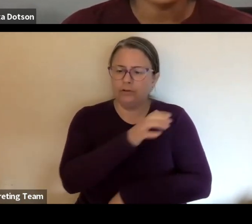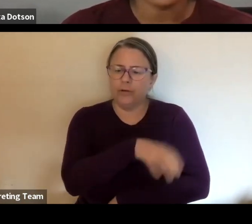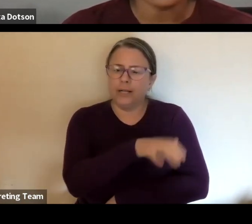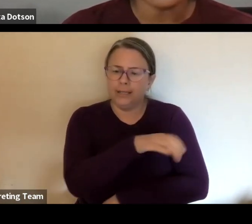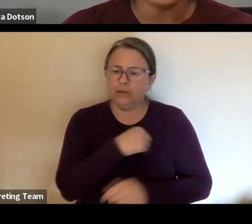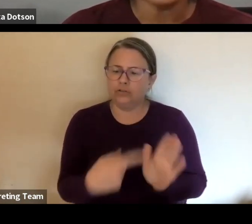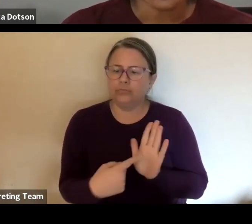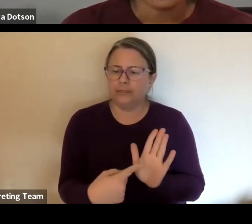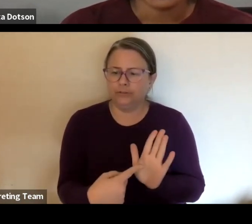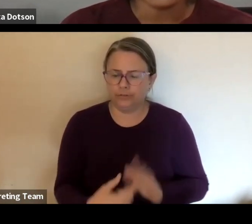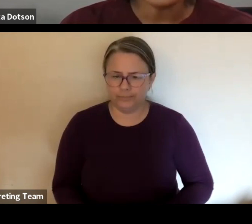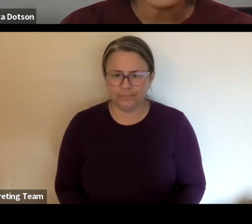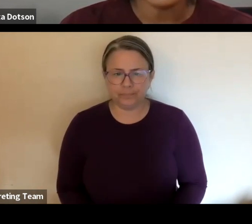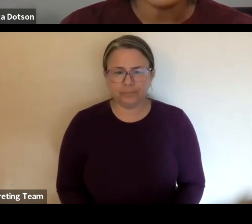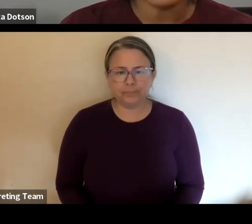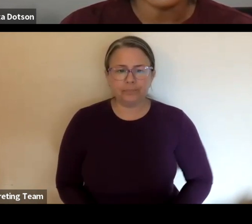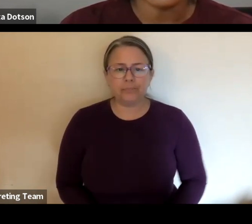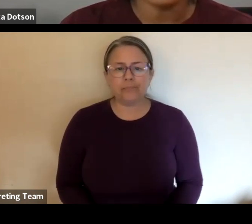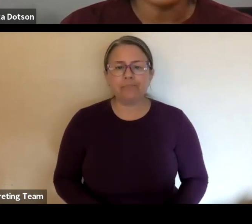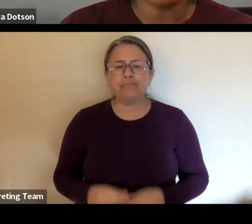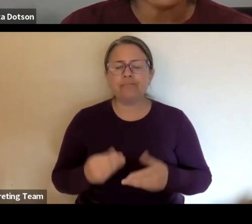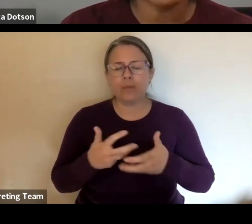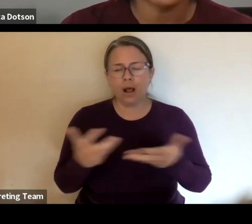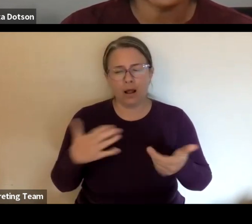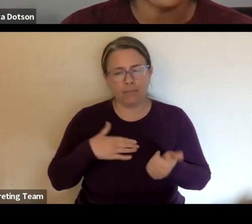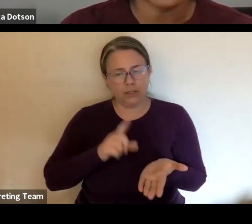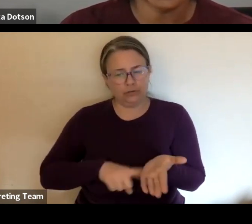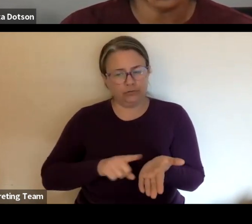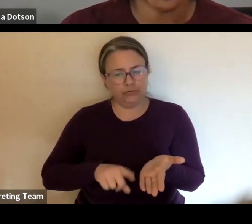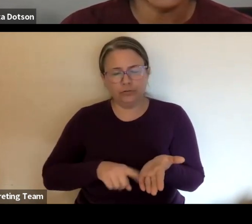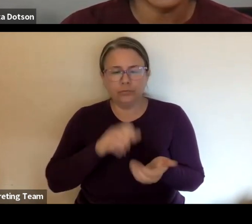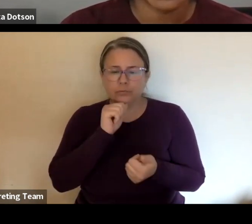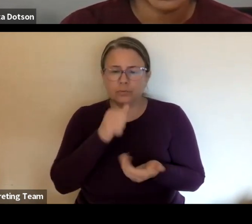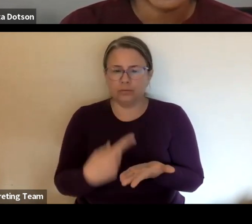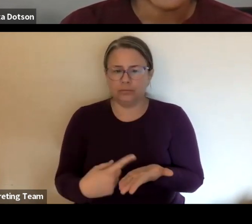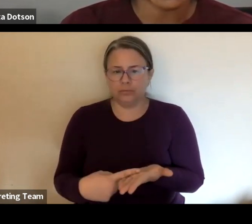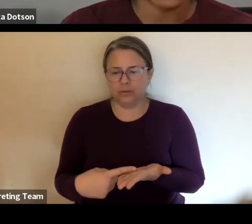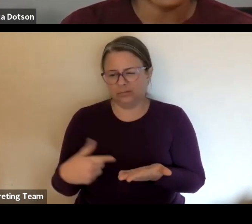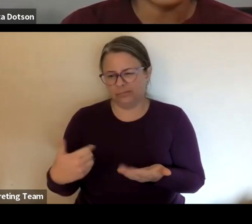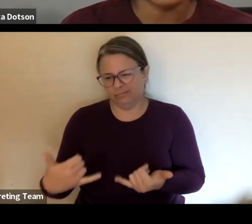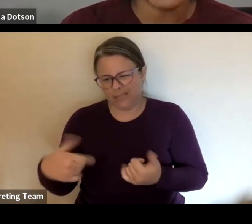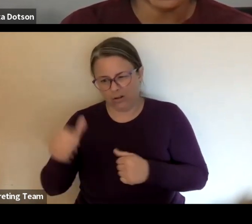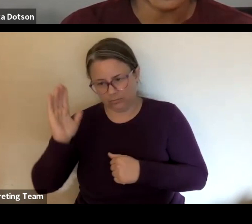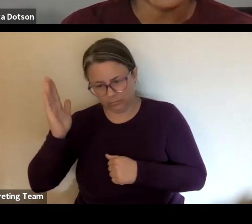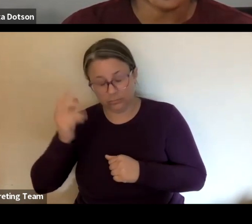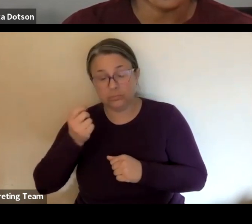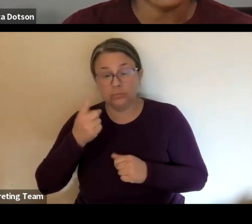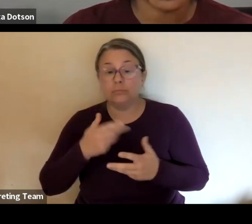this talk, has to do with understanding the variability within